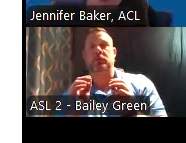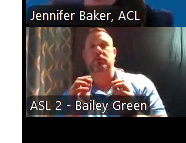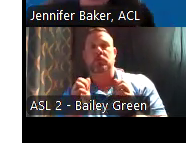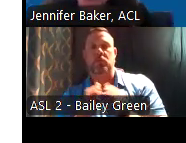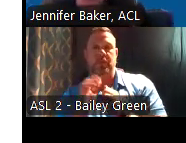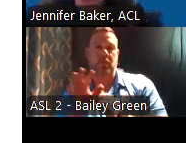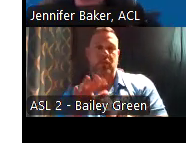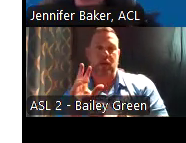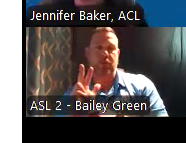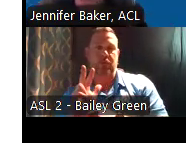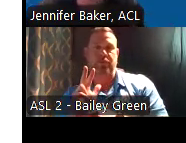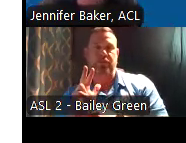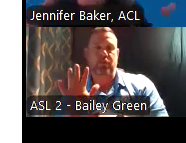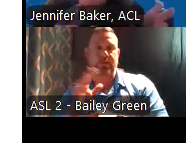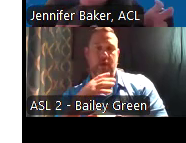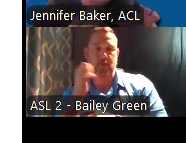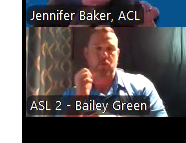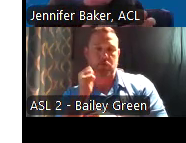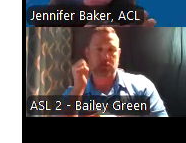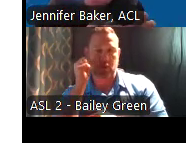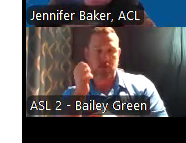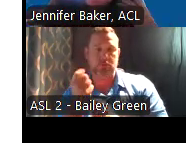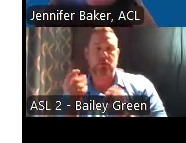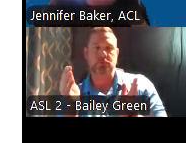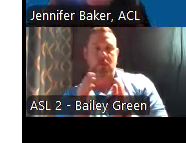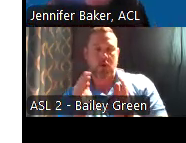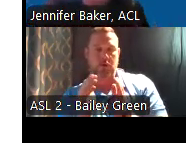with about 35 older adults, so a little bit smaller.